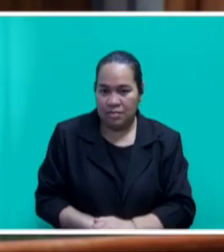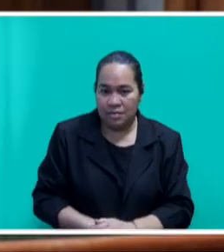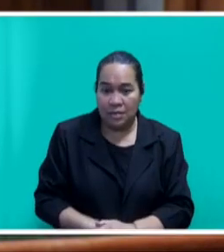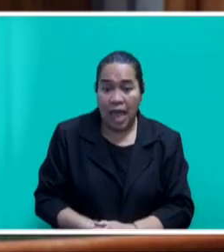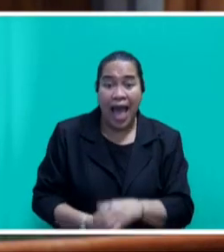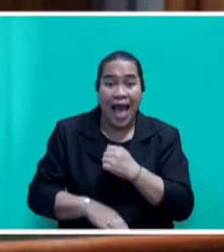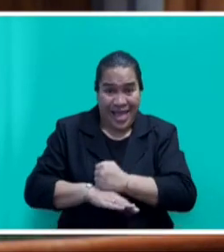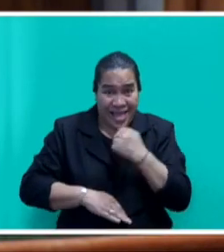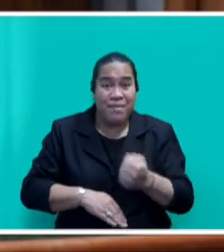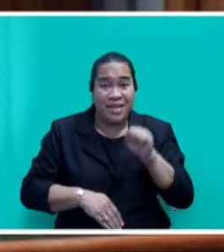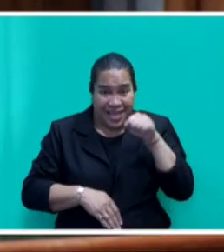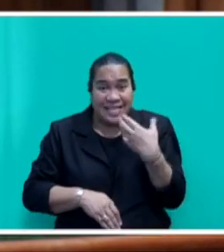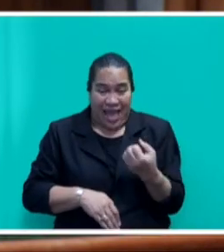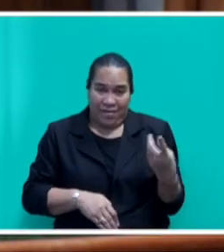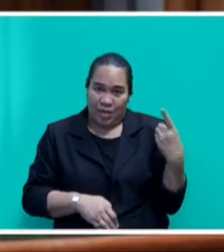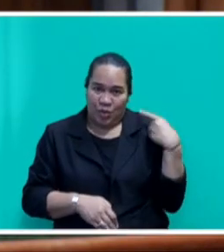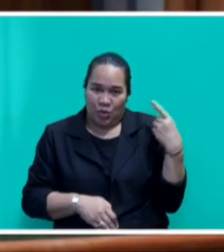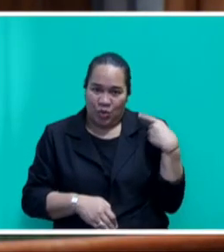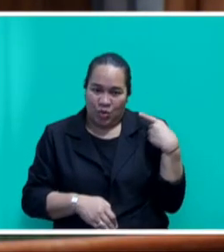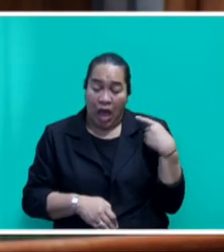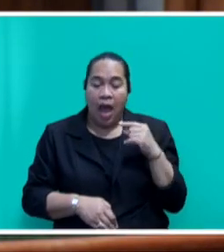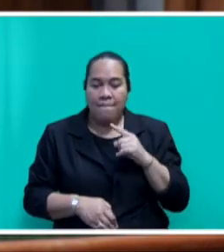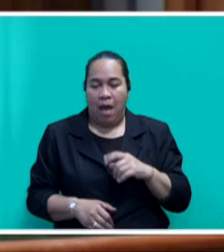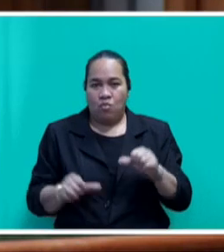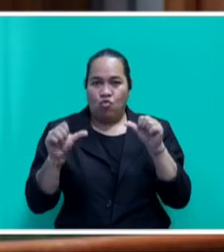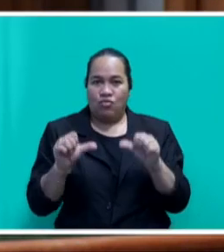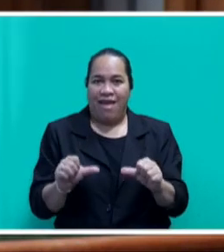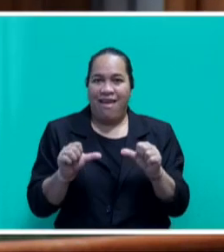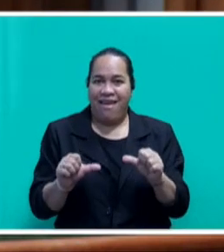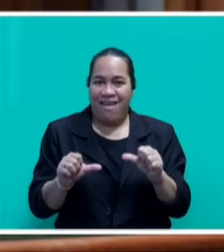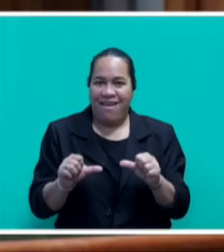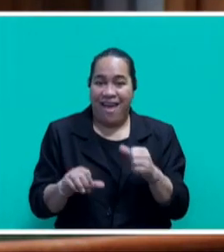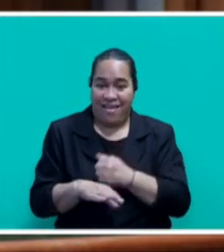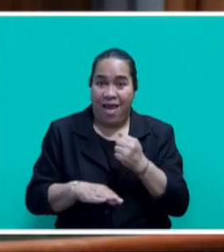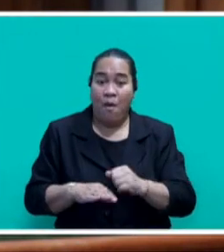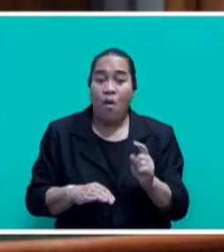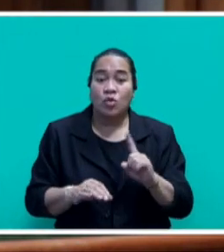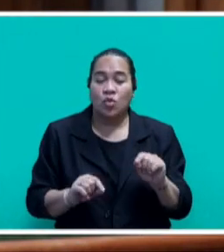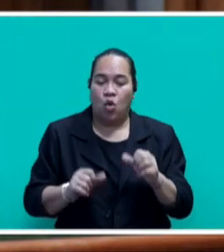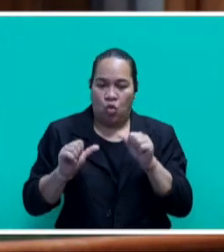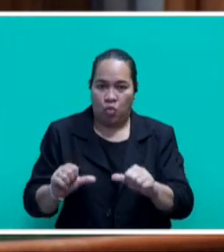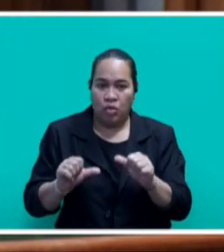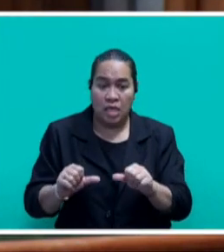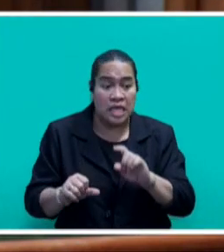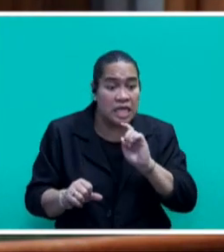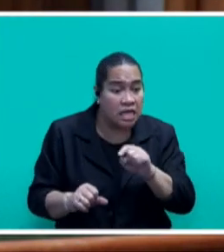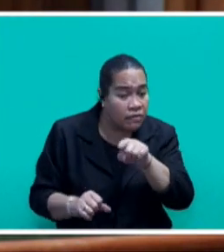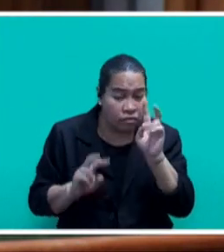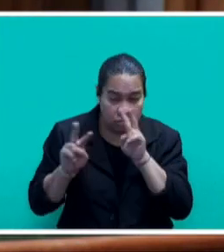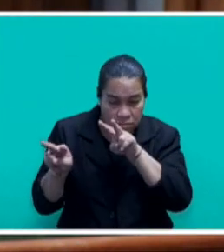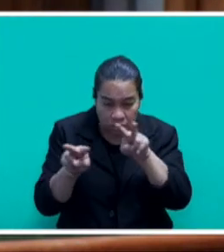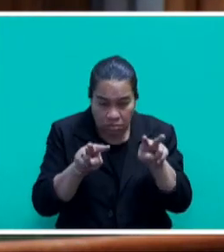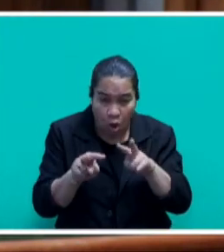Government has a duty to safeguard these waterways should communities fail to live up to